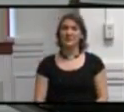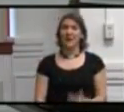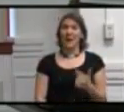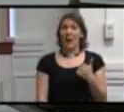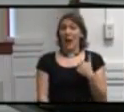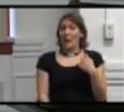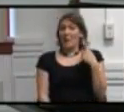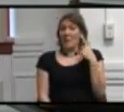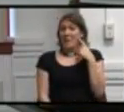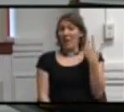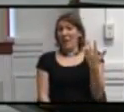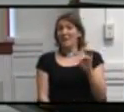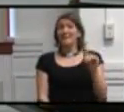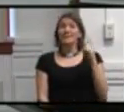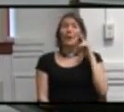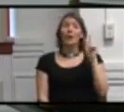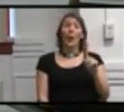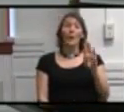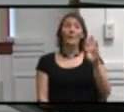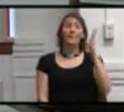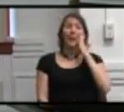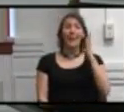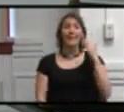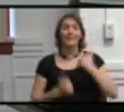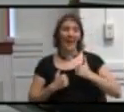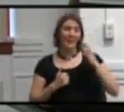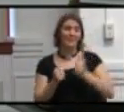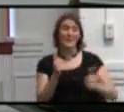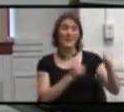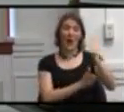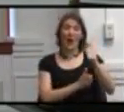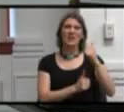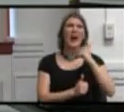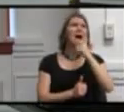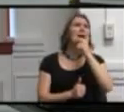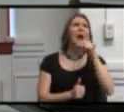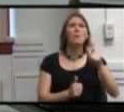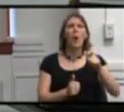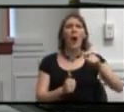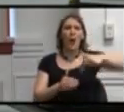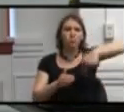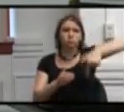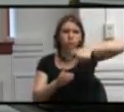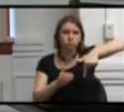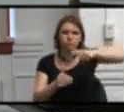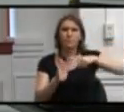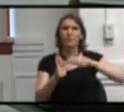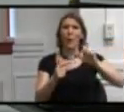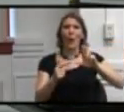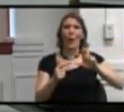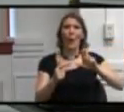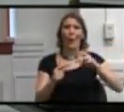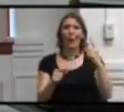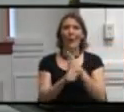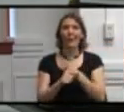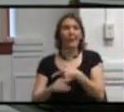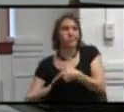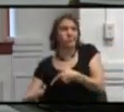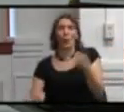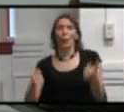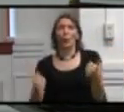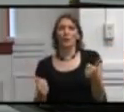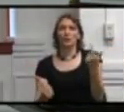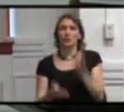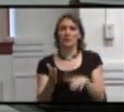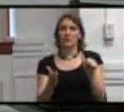that you go to Bed Bath & Beyond and you're looking for a stand mixer or, you know, the Black & Decker hand mixer.